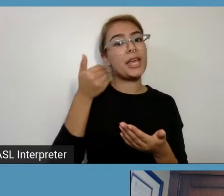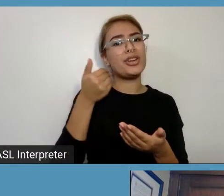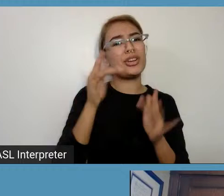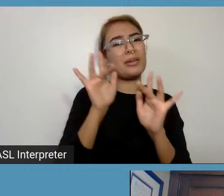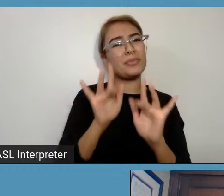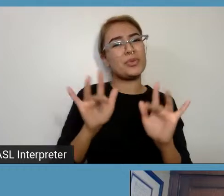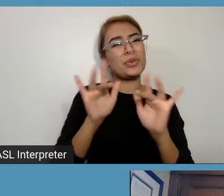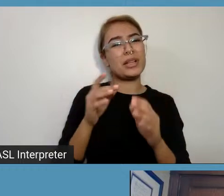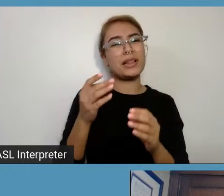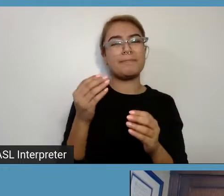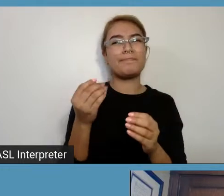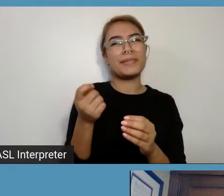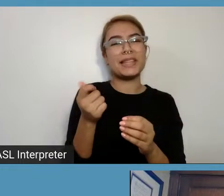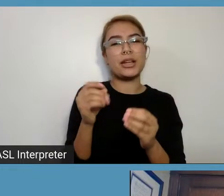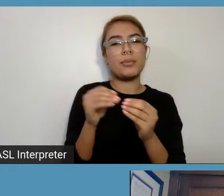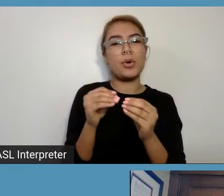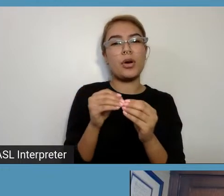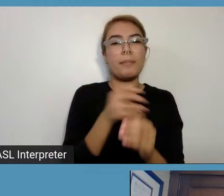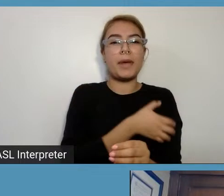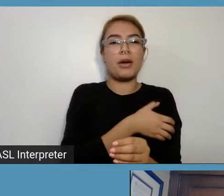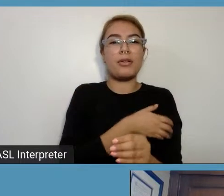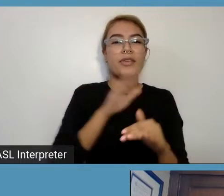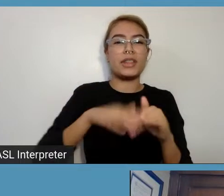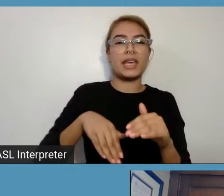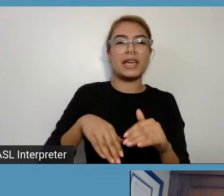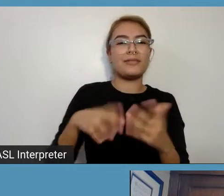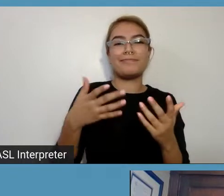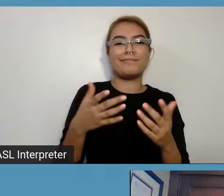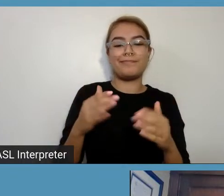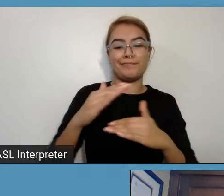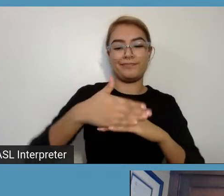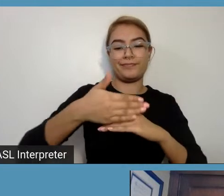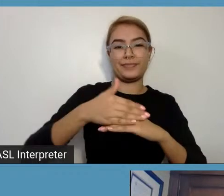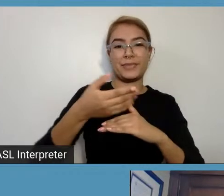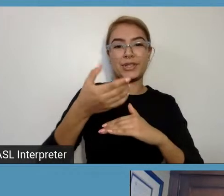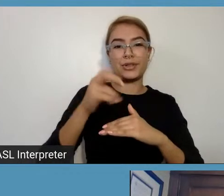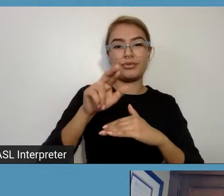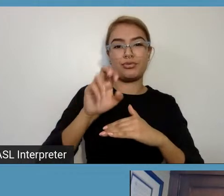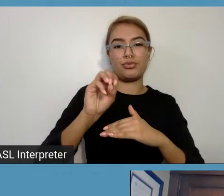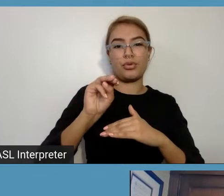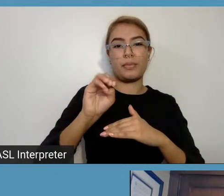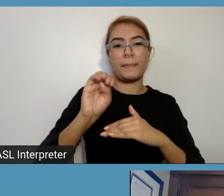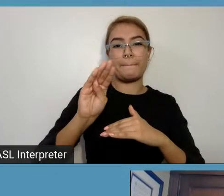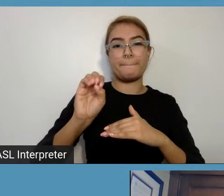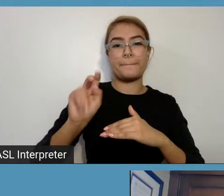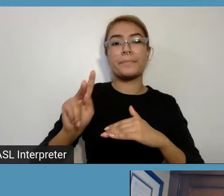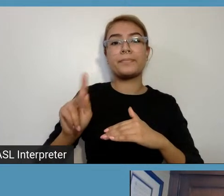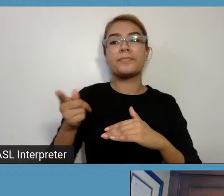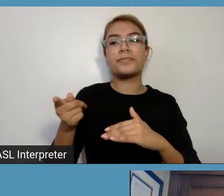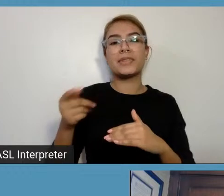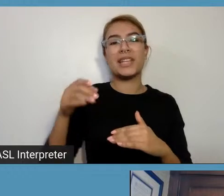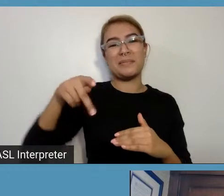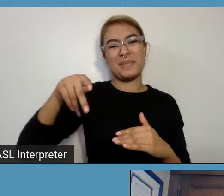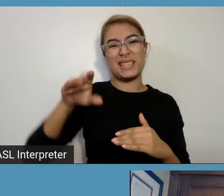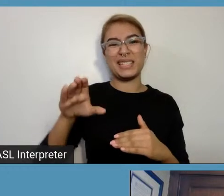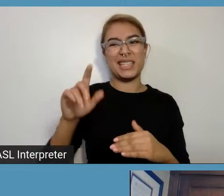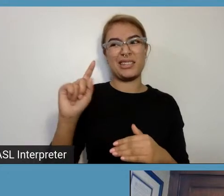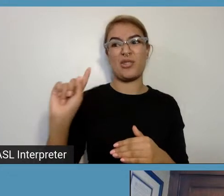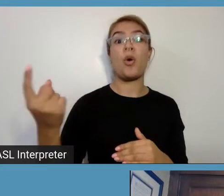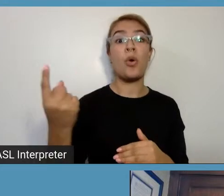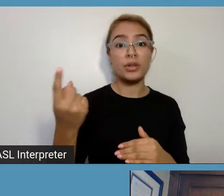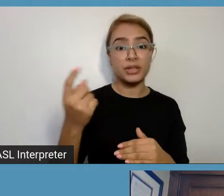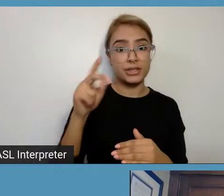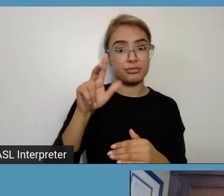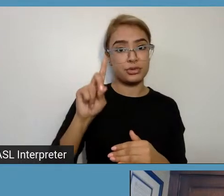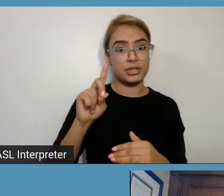bit more powerful than like a Chromebook. A pretty heavy duty PC that just does the 3D modeling, and so that is